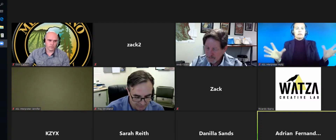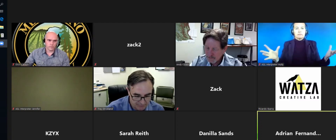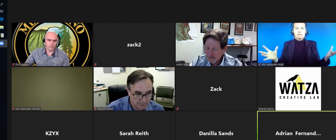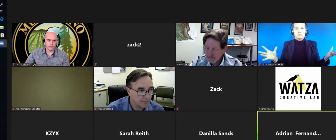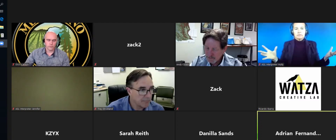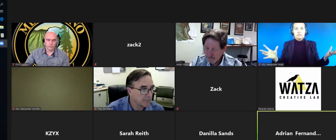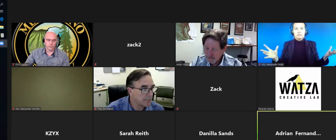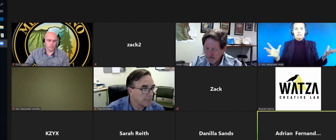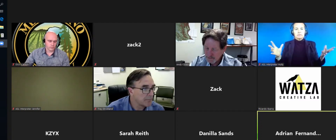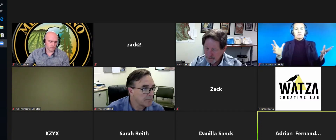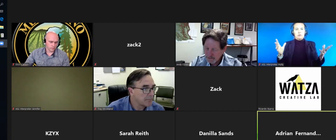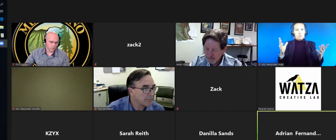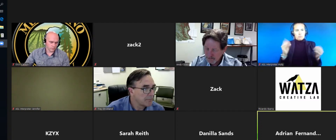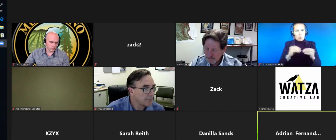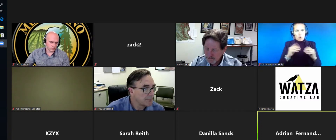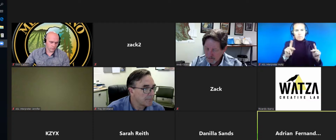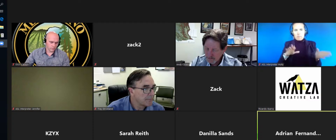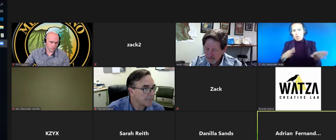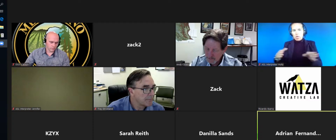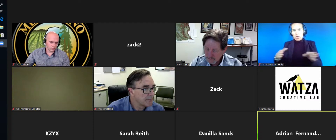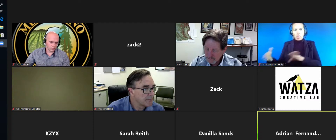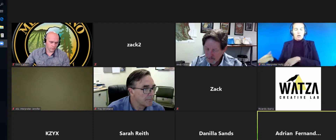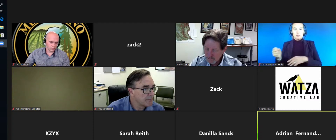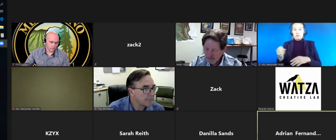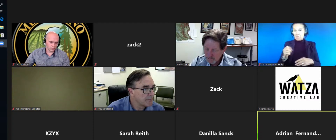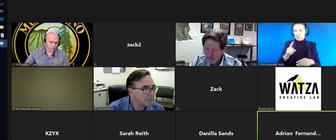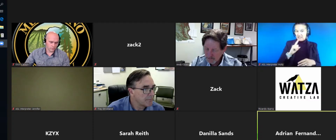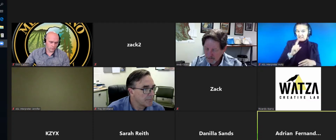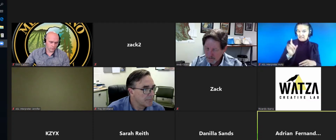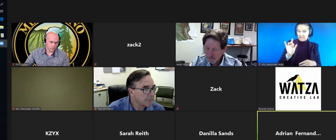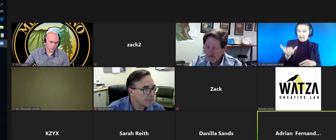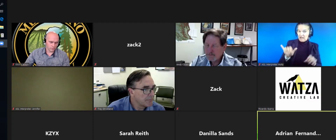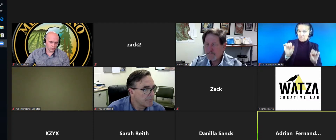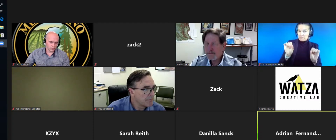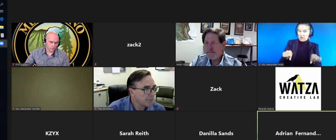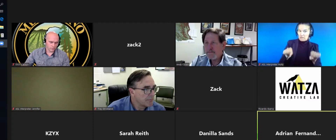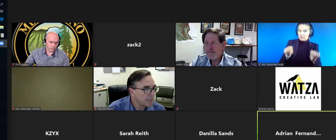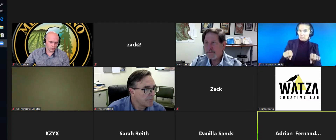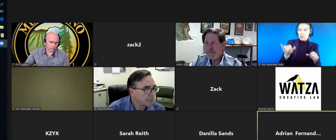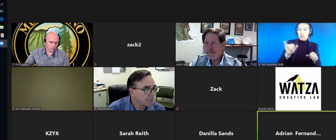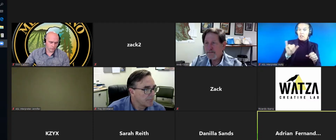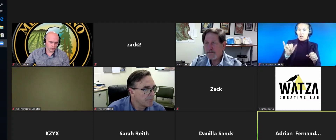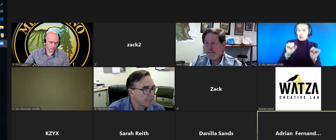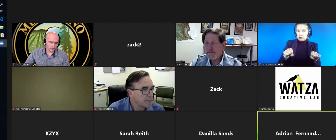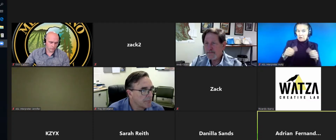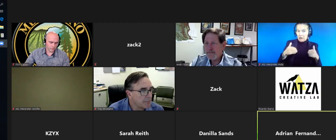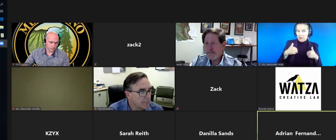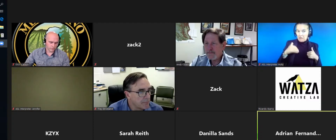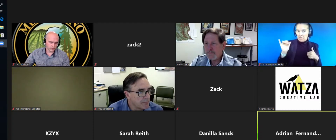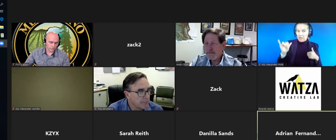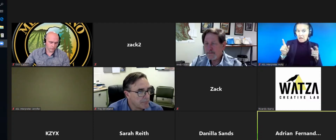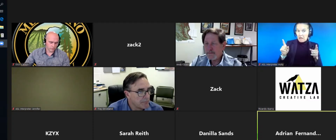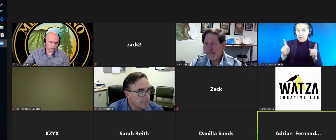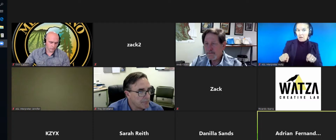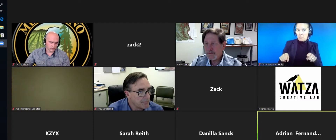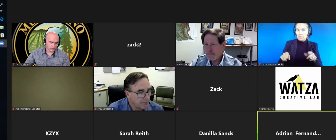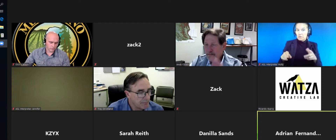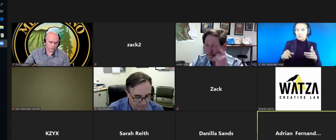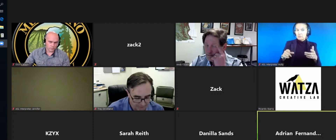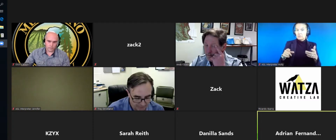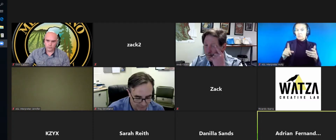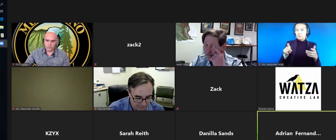What is there a chance for some kind of worst case scenario resurge? Is there a chance for something like that to